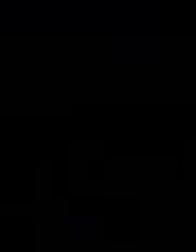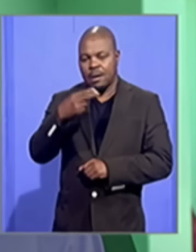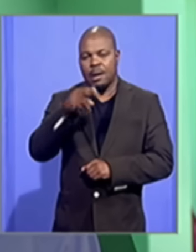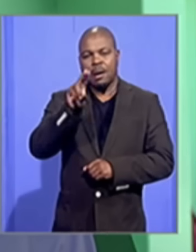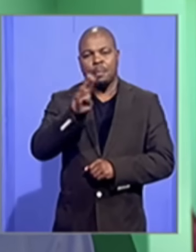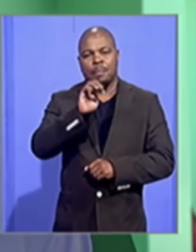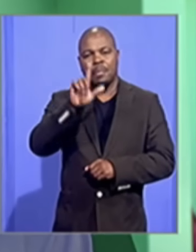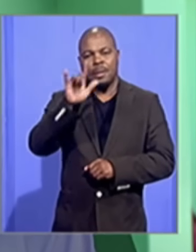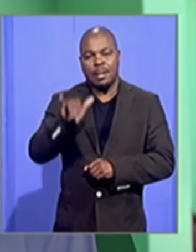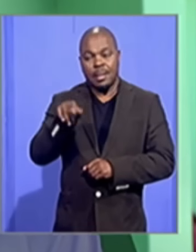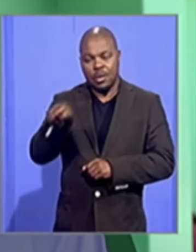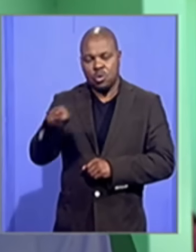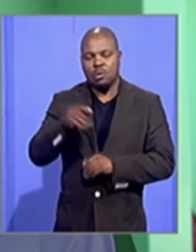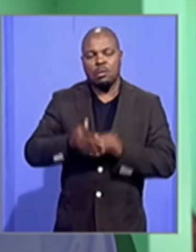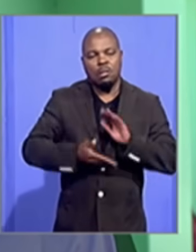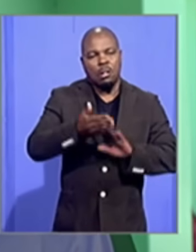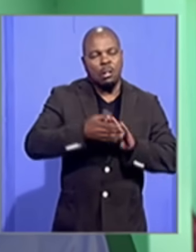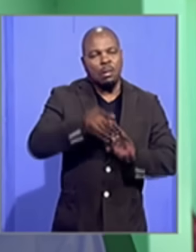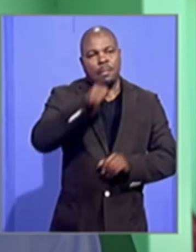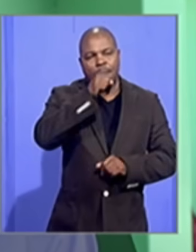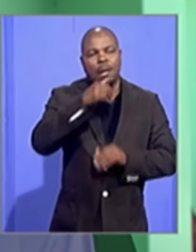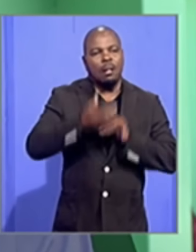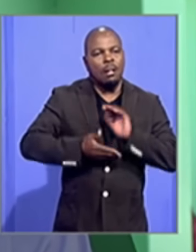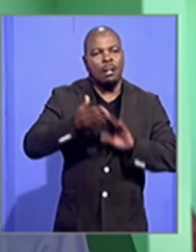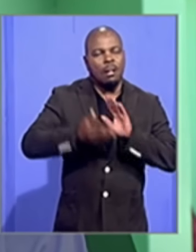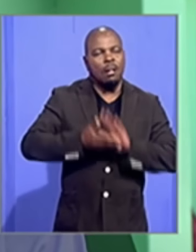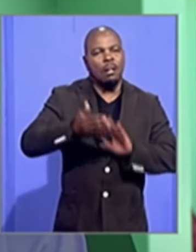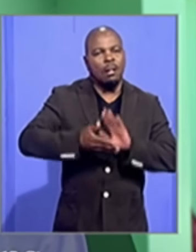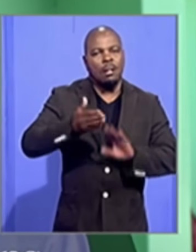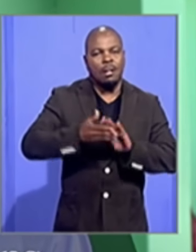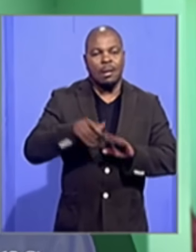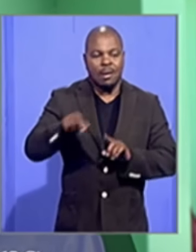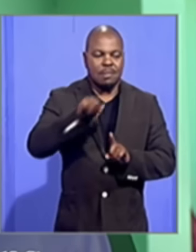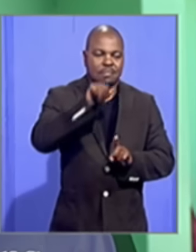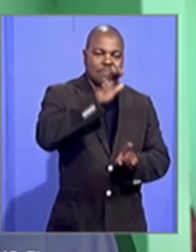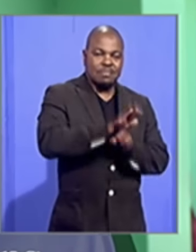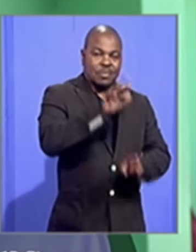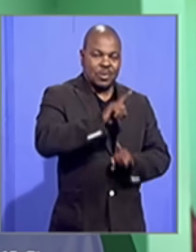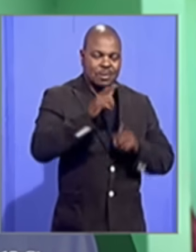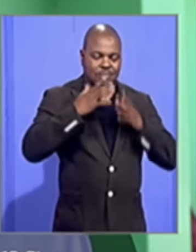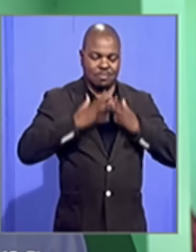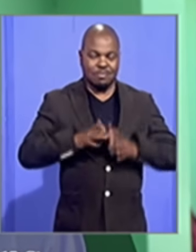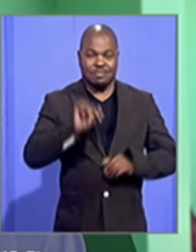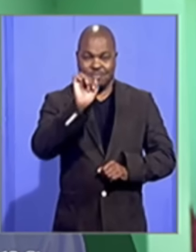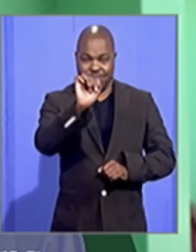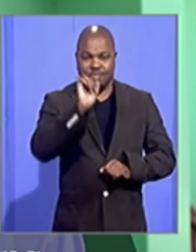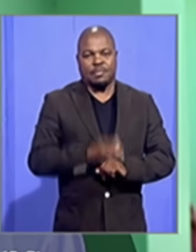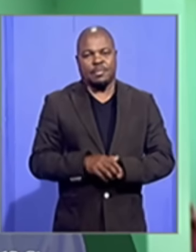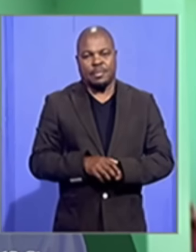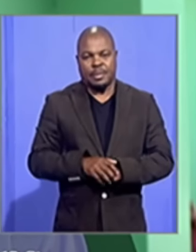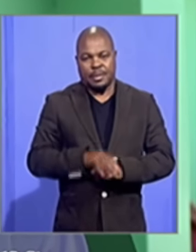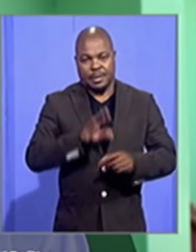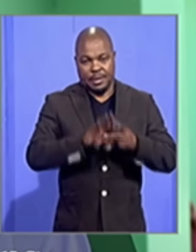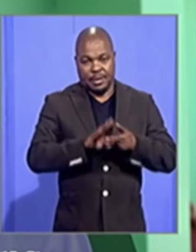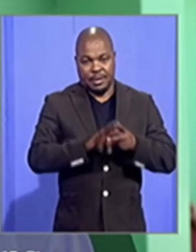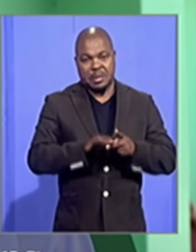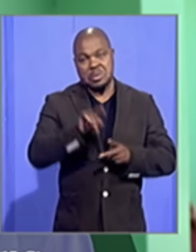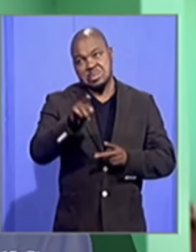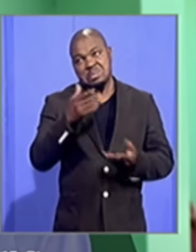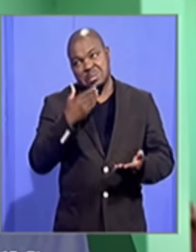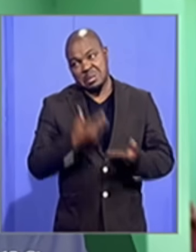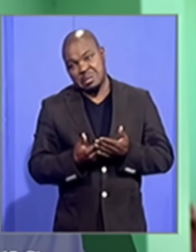goga e feletsa e ama dikarolo dingwe tsa mmele e o ka nna